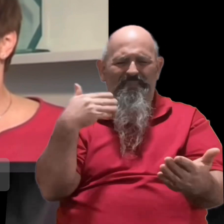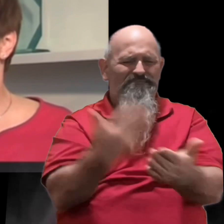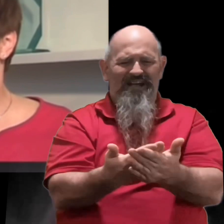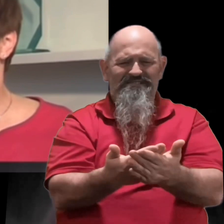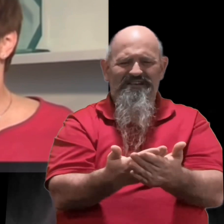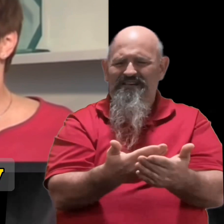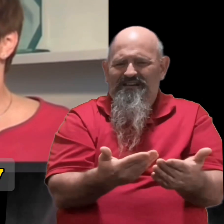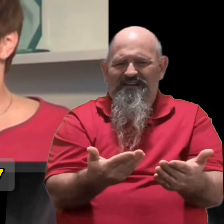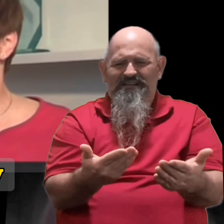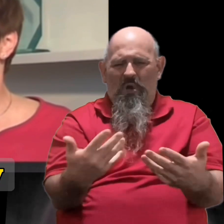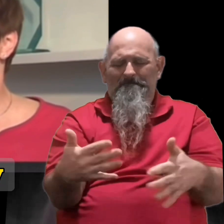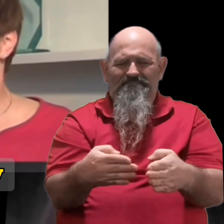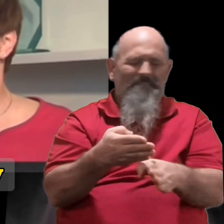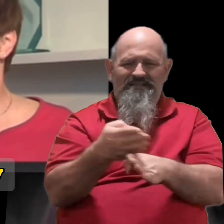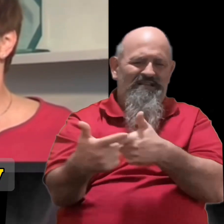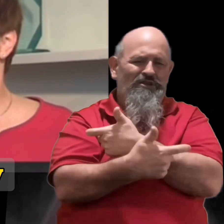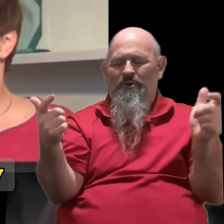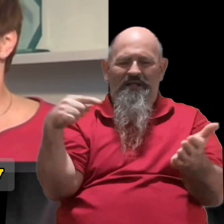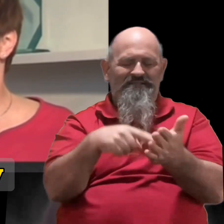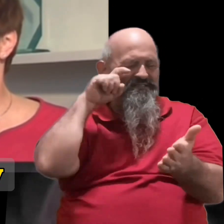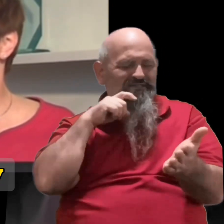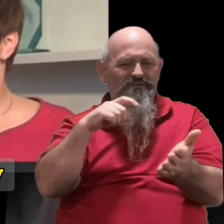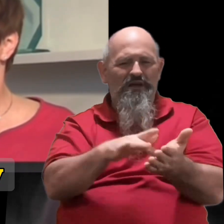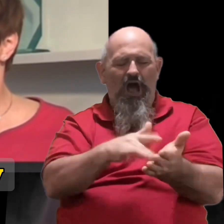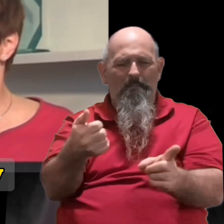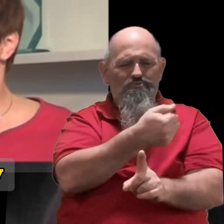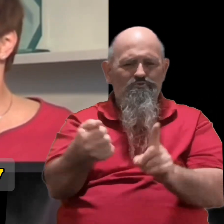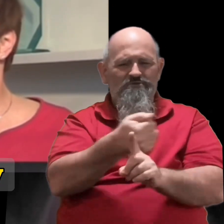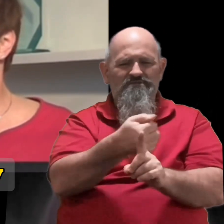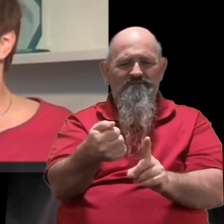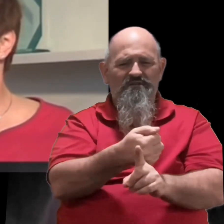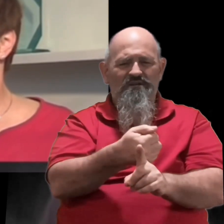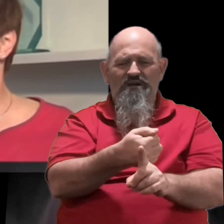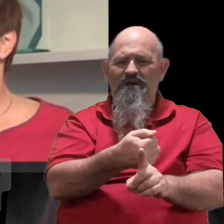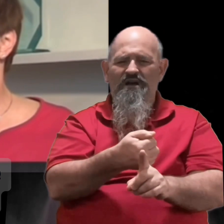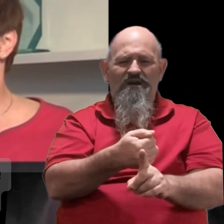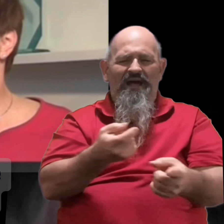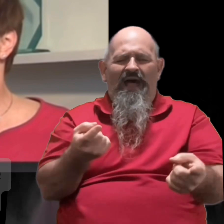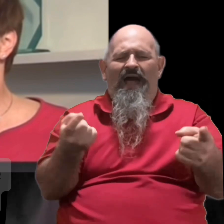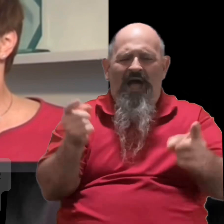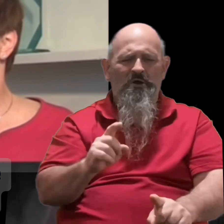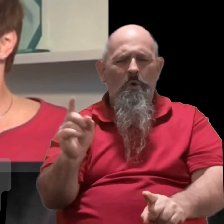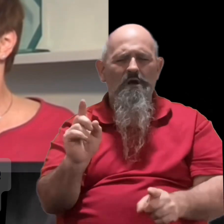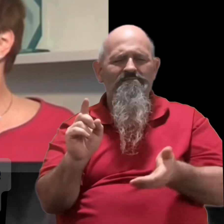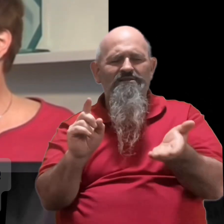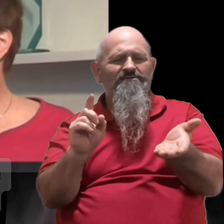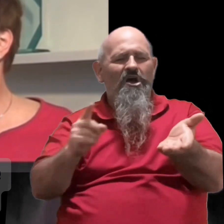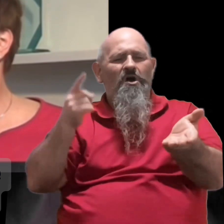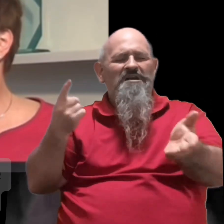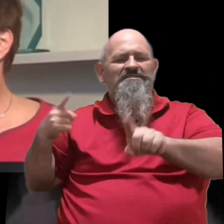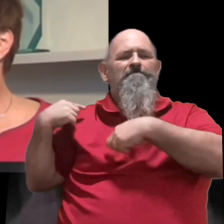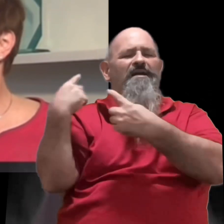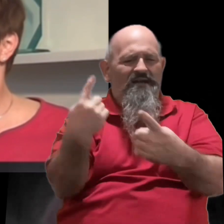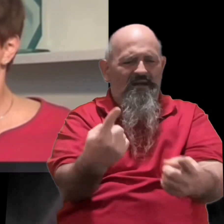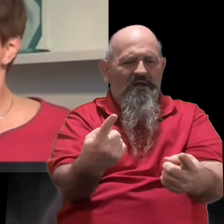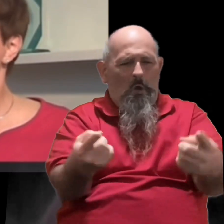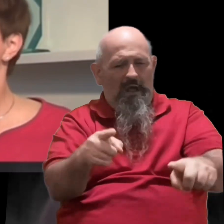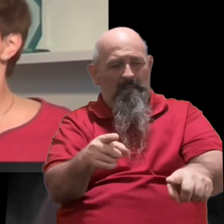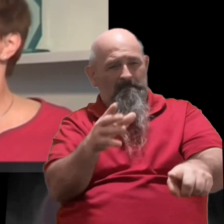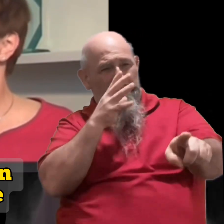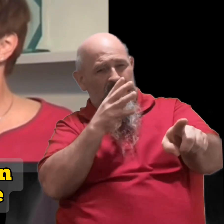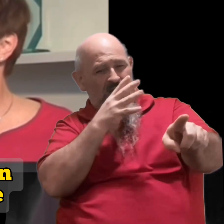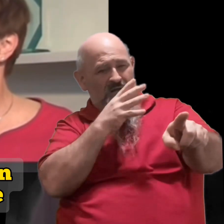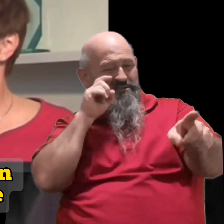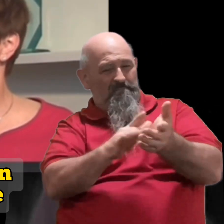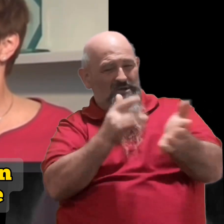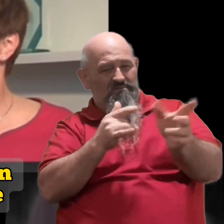fact that the vast majority of this abuse has happened where there has only been, when it's been mother